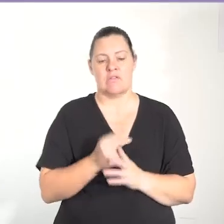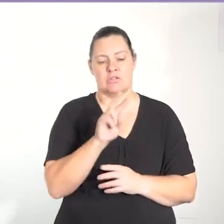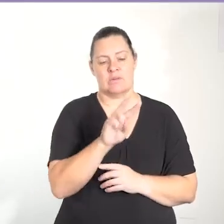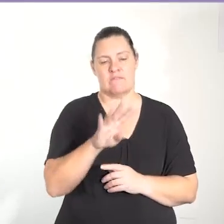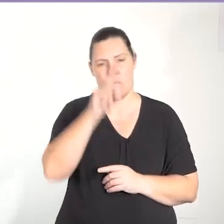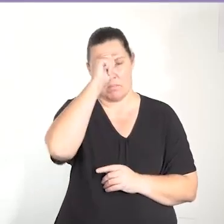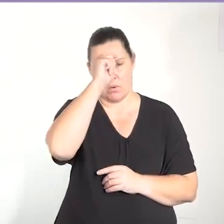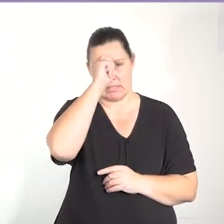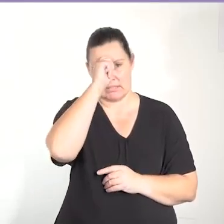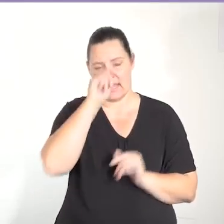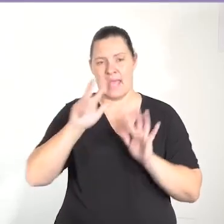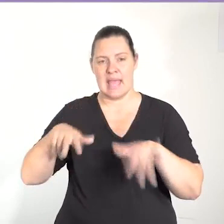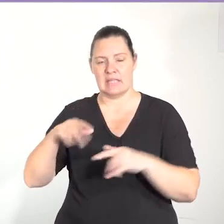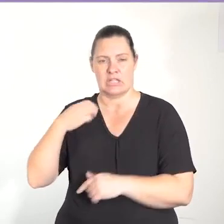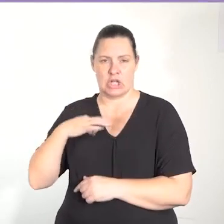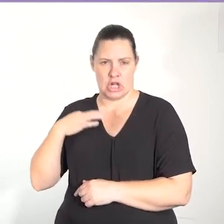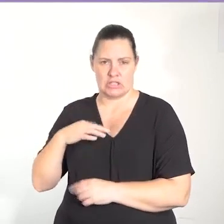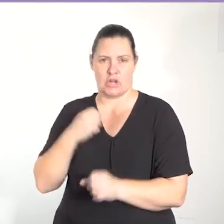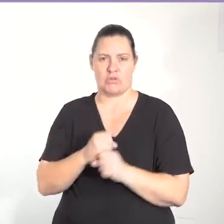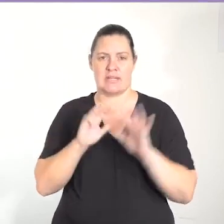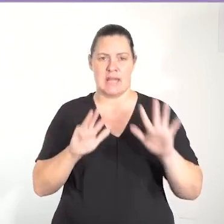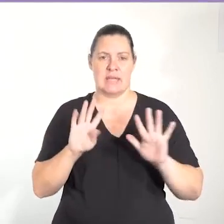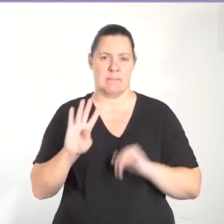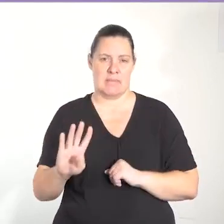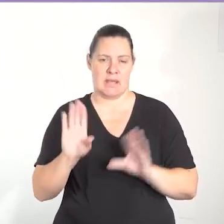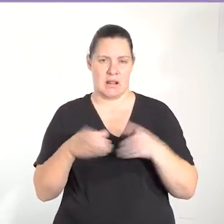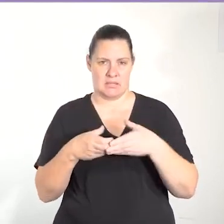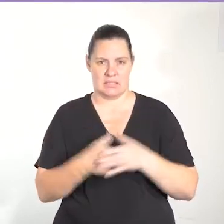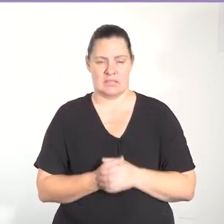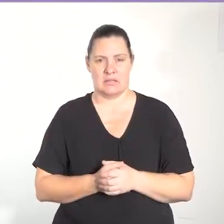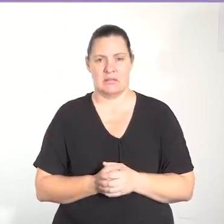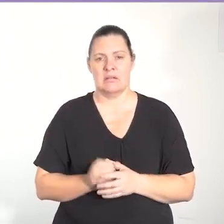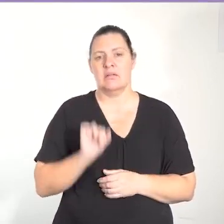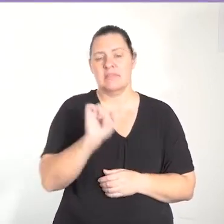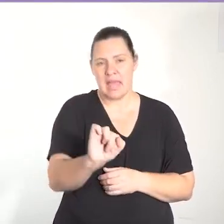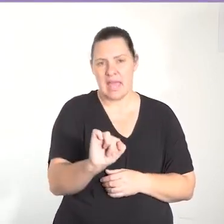there are 24 boys and 18 girls in the grade 9B classroom.